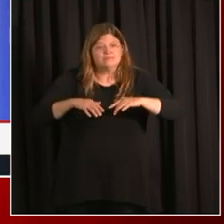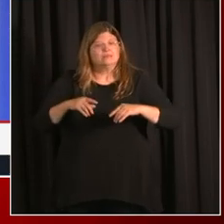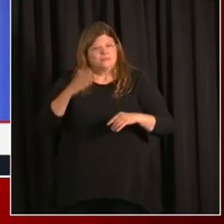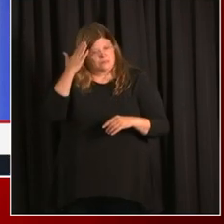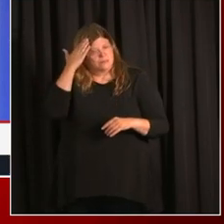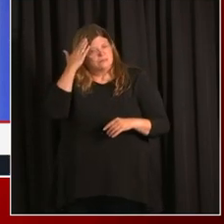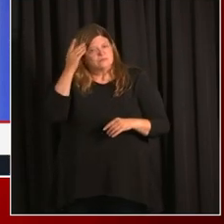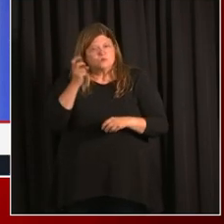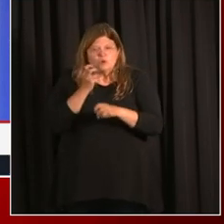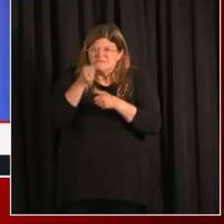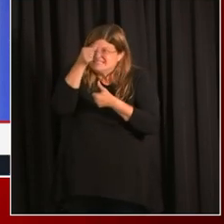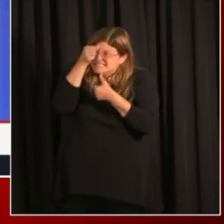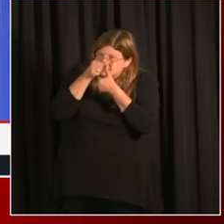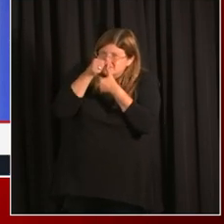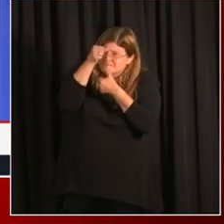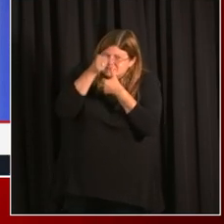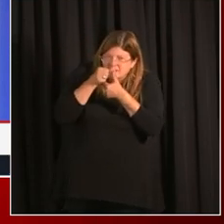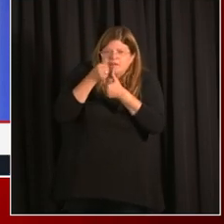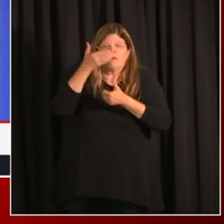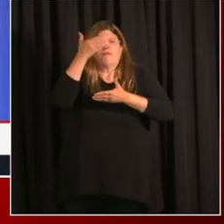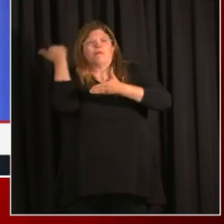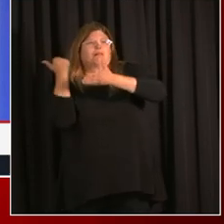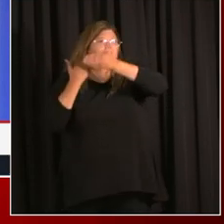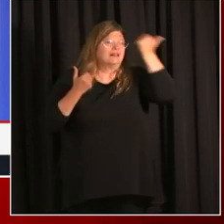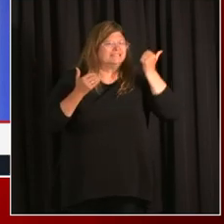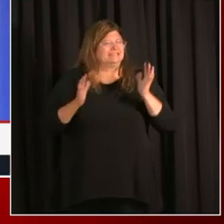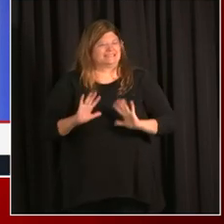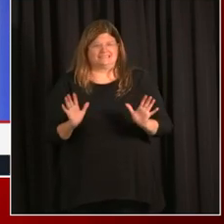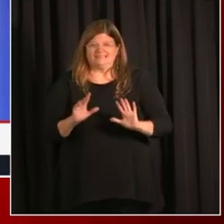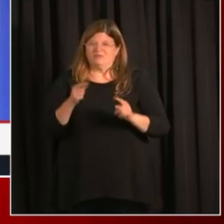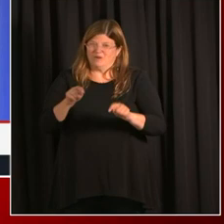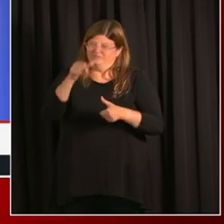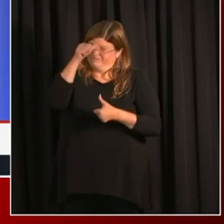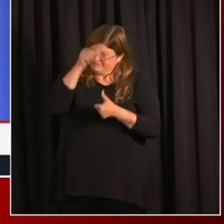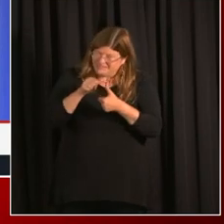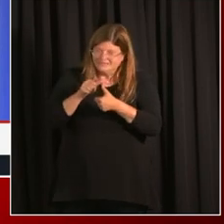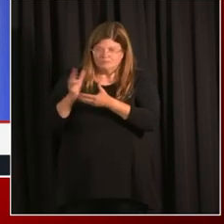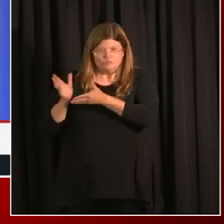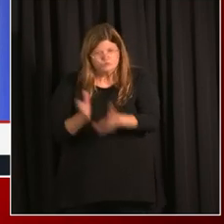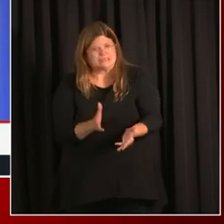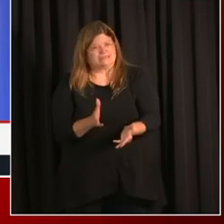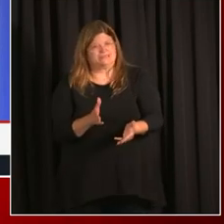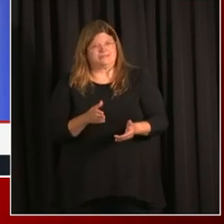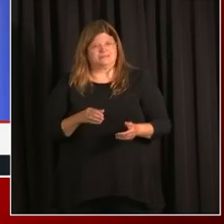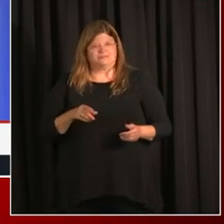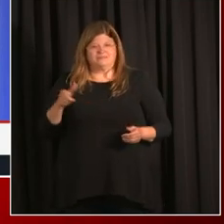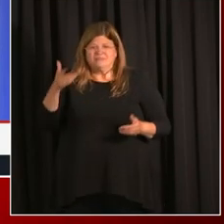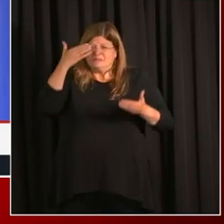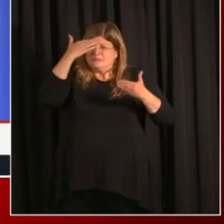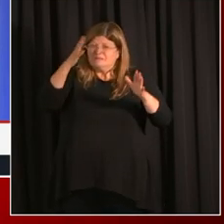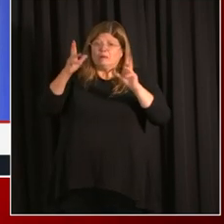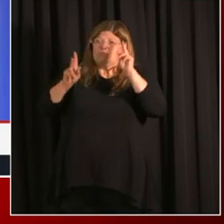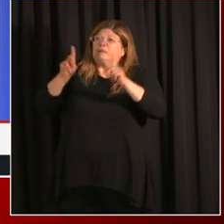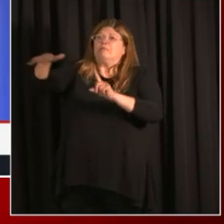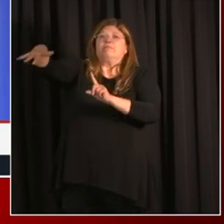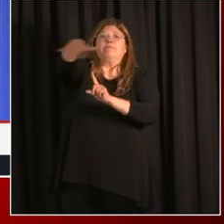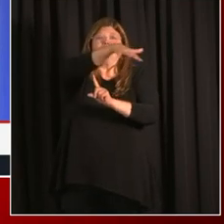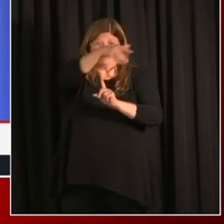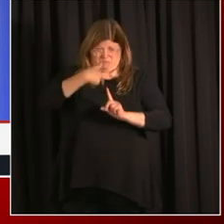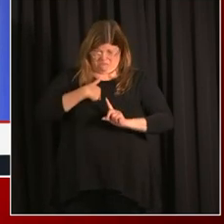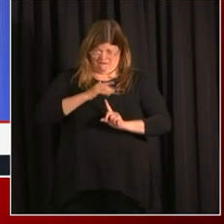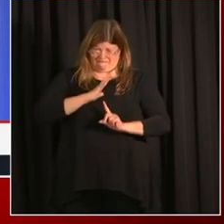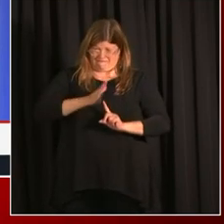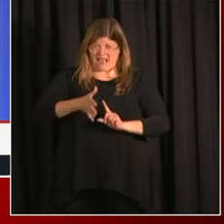you can be in close contact with people whose COVID status is unknown. It's important for people to constantly